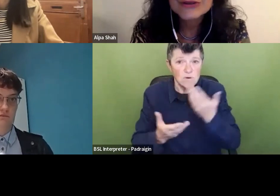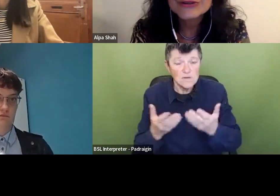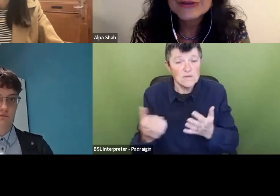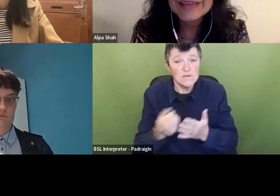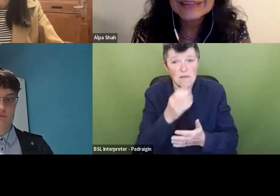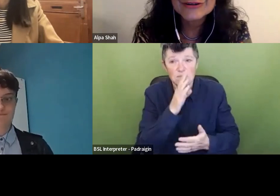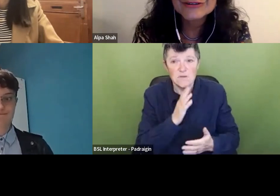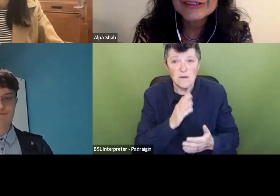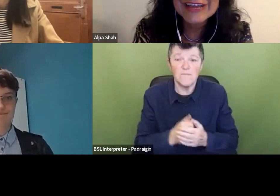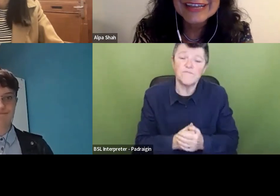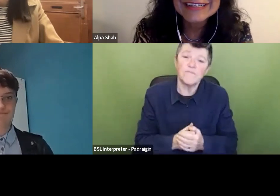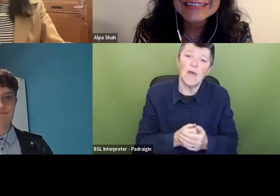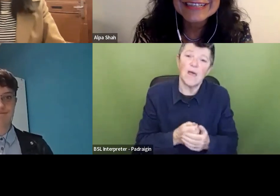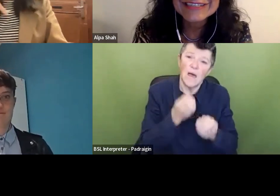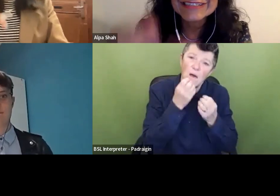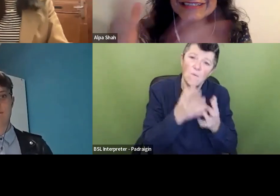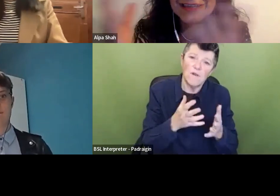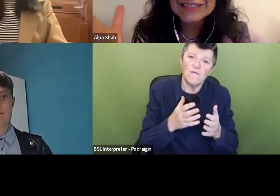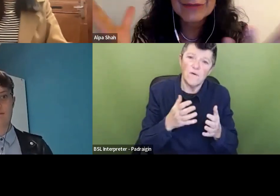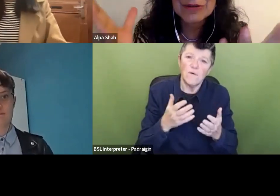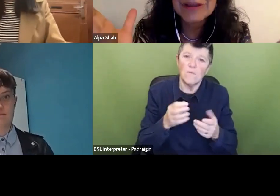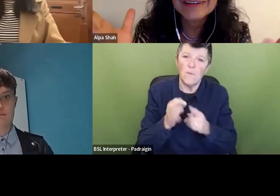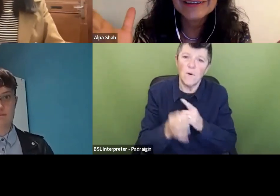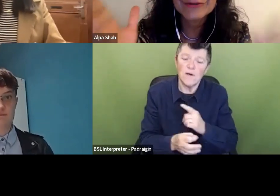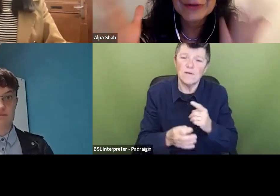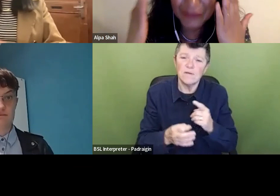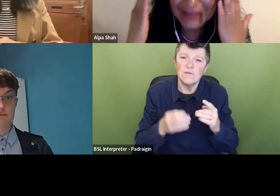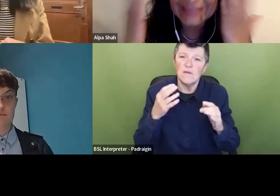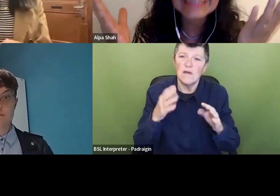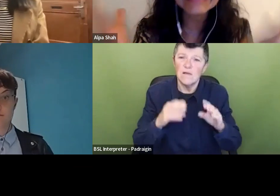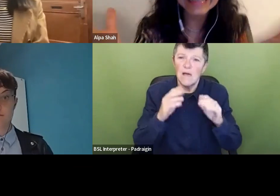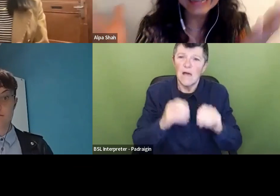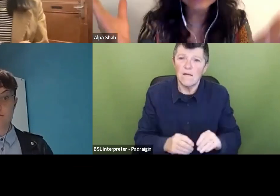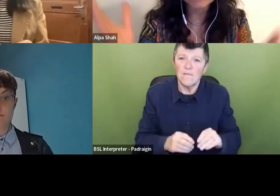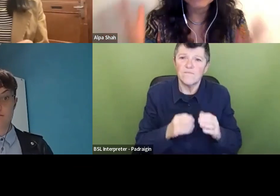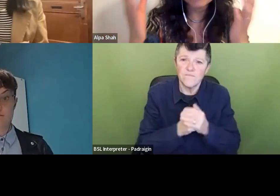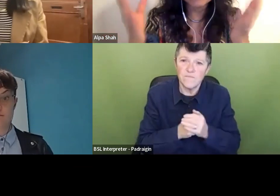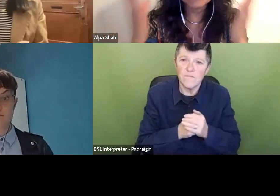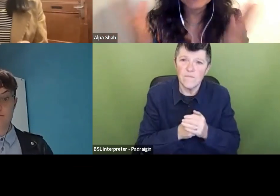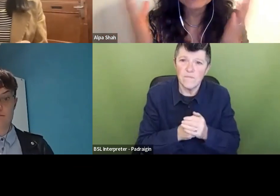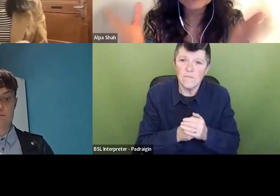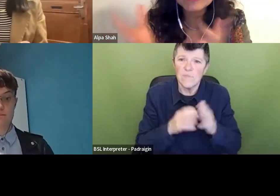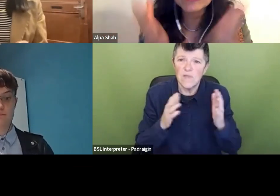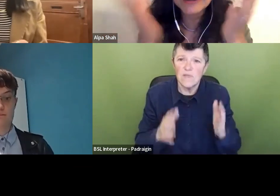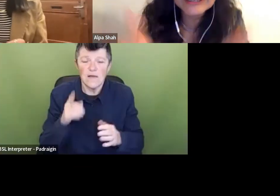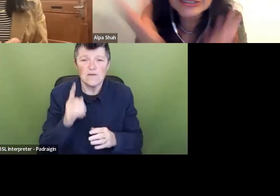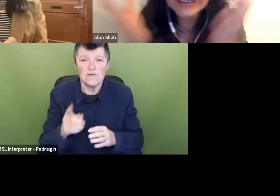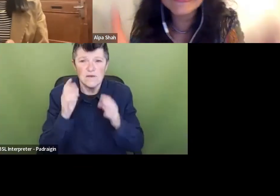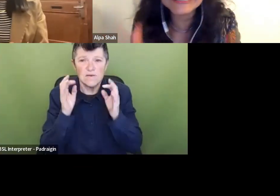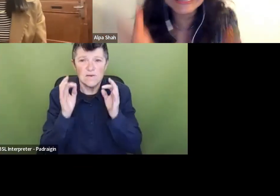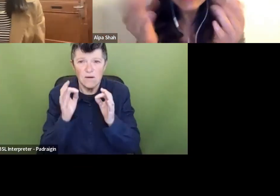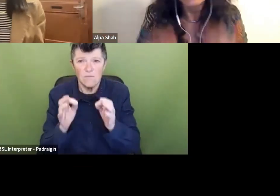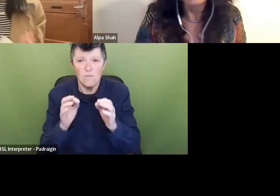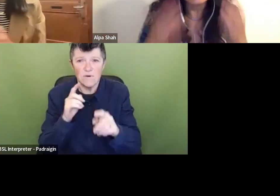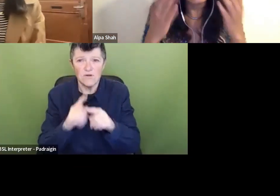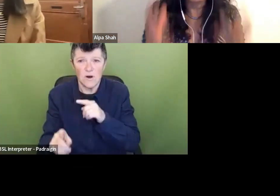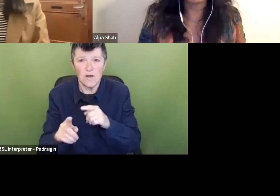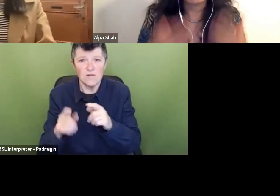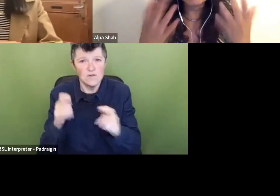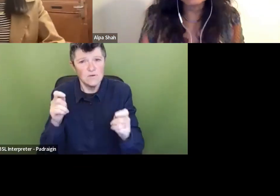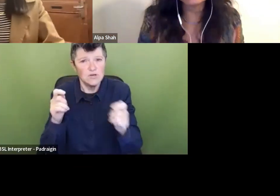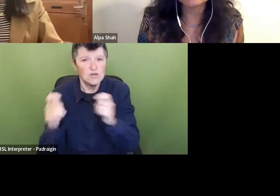wonderful note to end on, Johannes, says Simon and Mayanka will know that's exactly what we've, been trying to shift